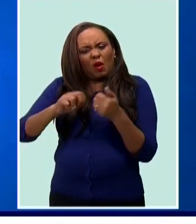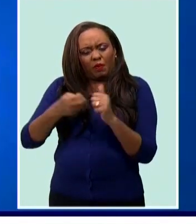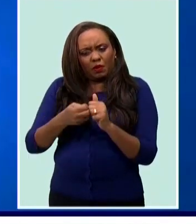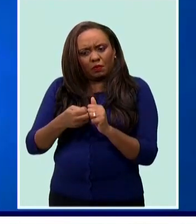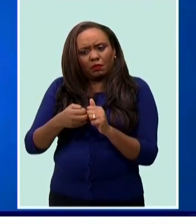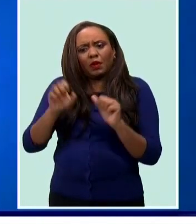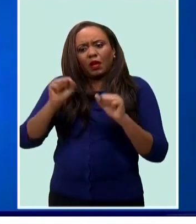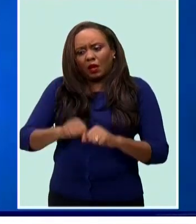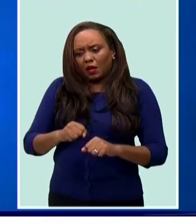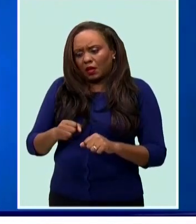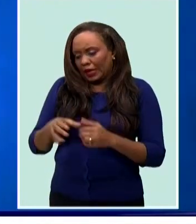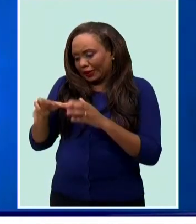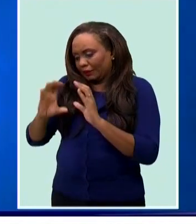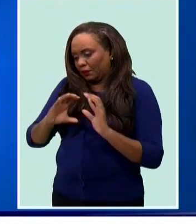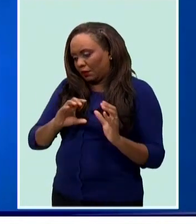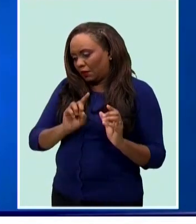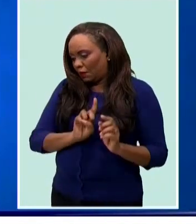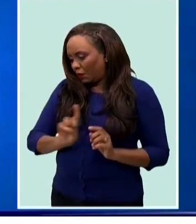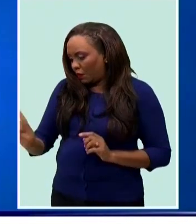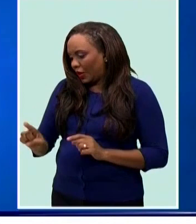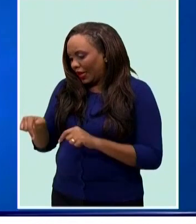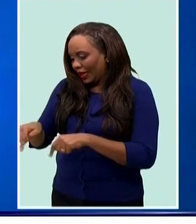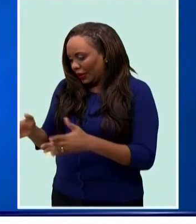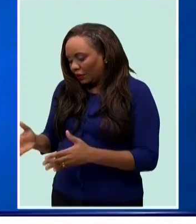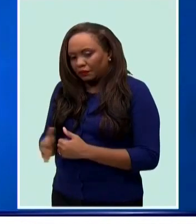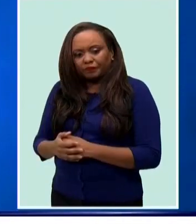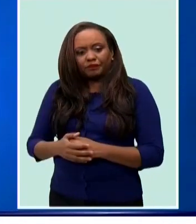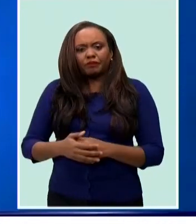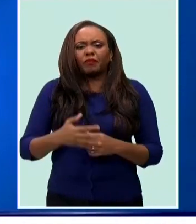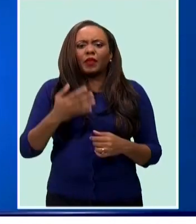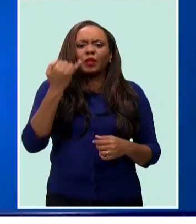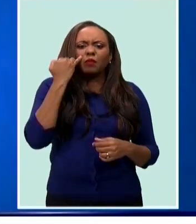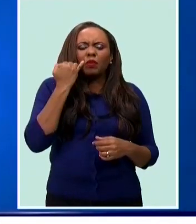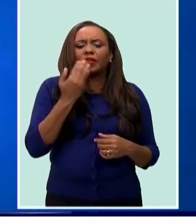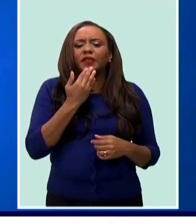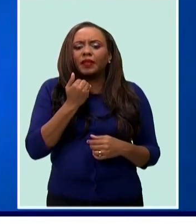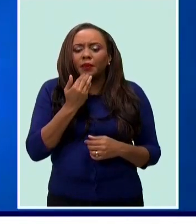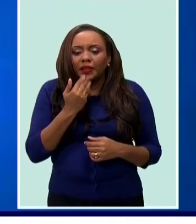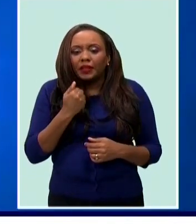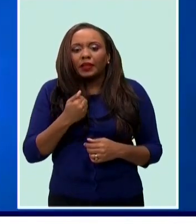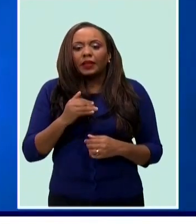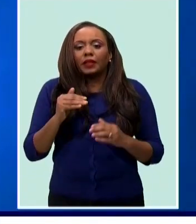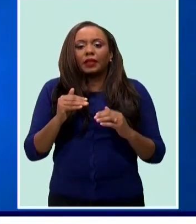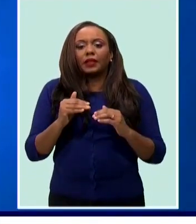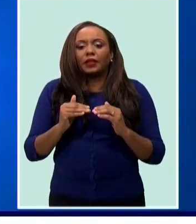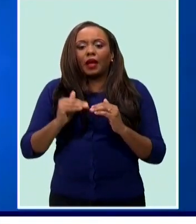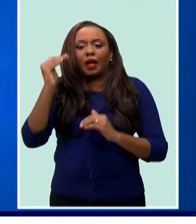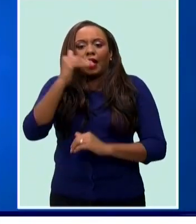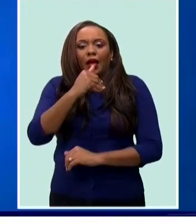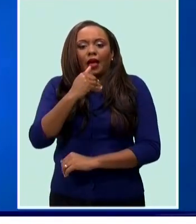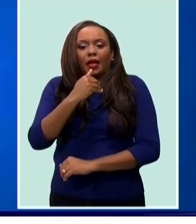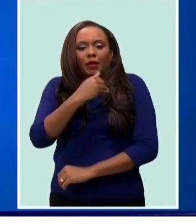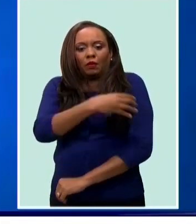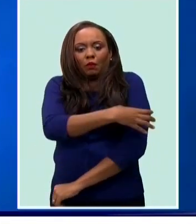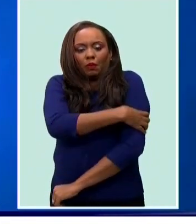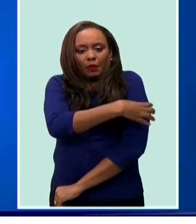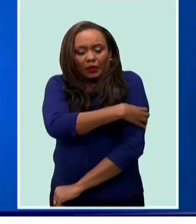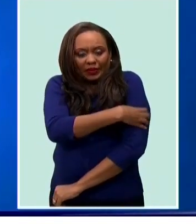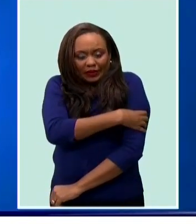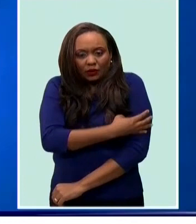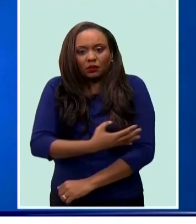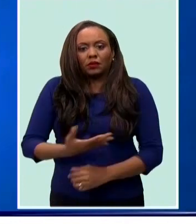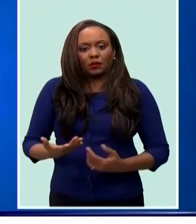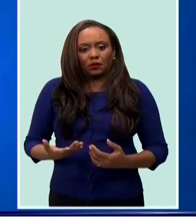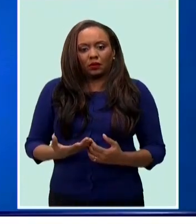as far as, let's say, a hypertensive crisis or experiencing severe diabetic complications, we may want to remove